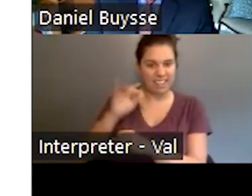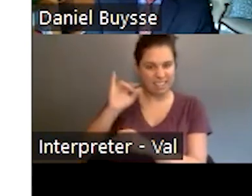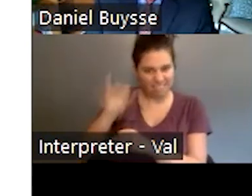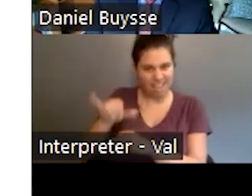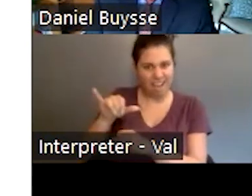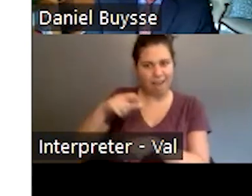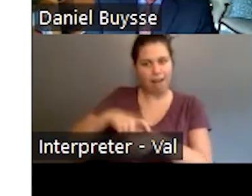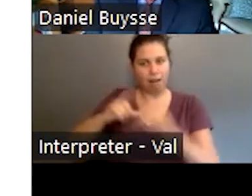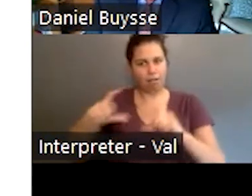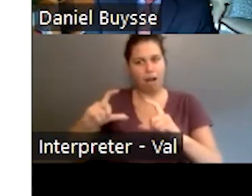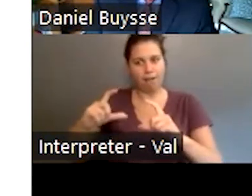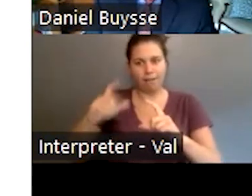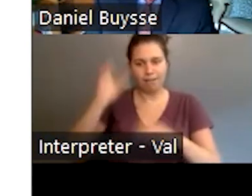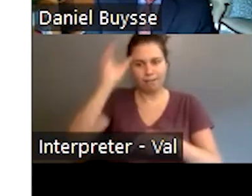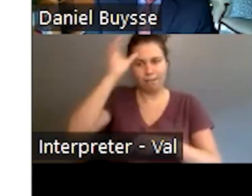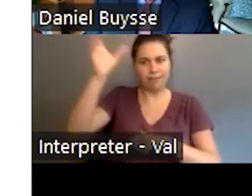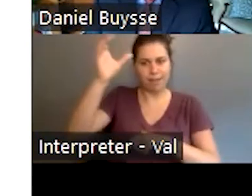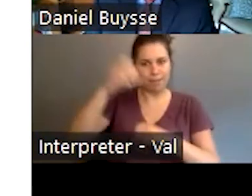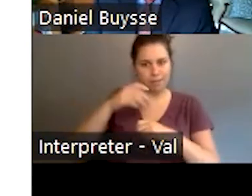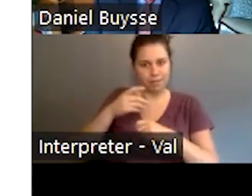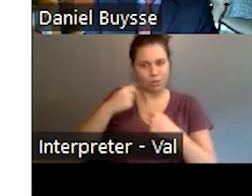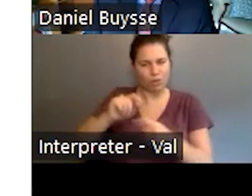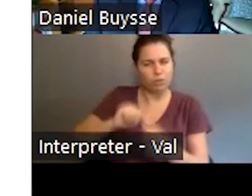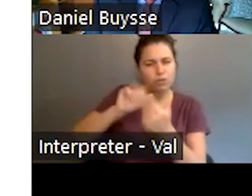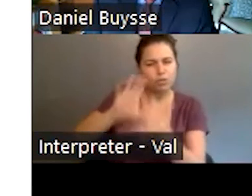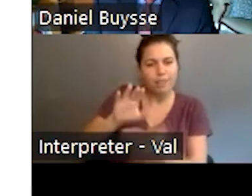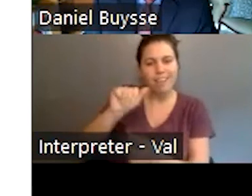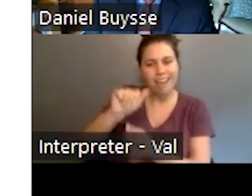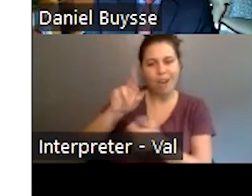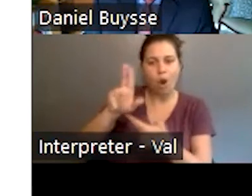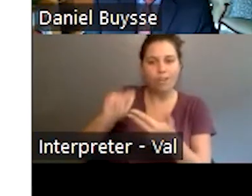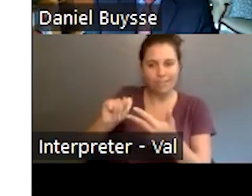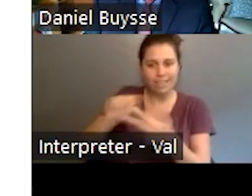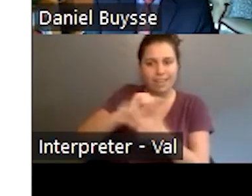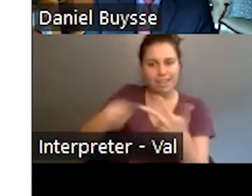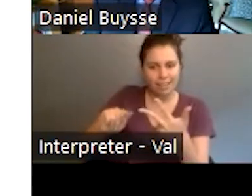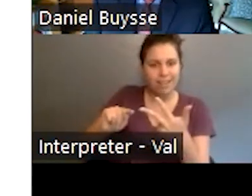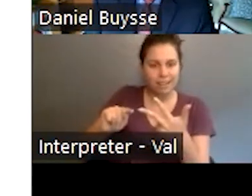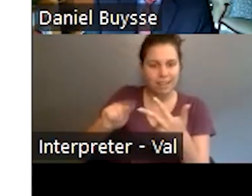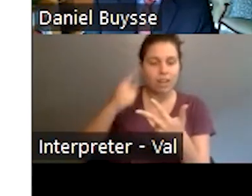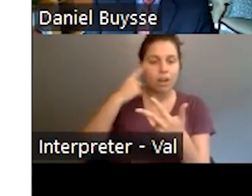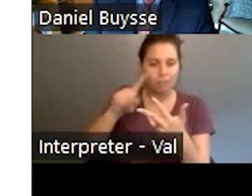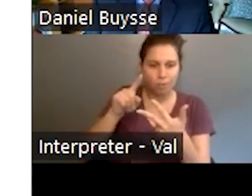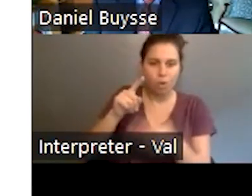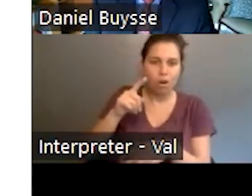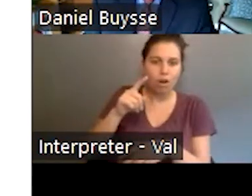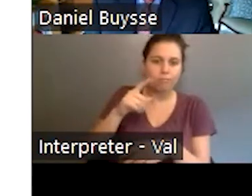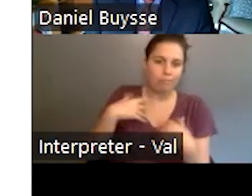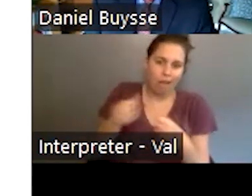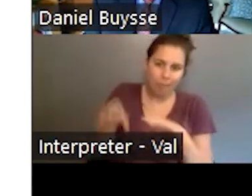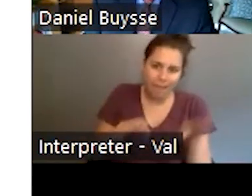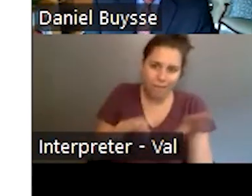clock framework to address the amount, regularity, and timing of key health